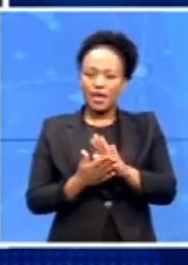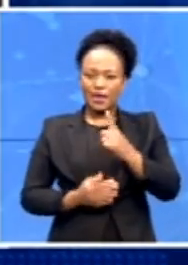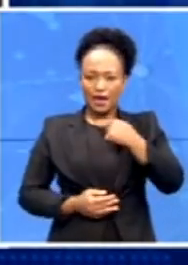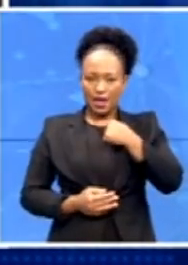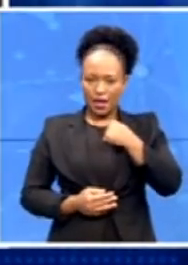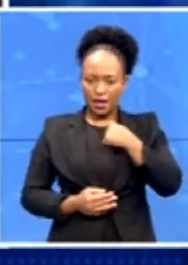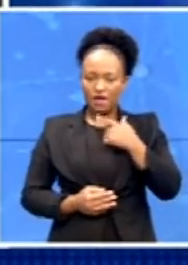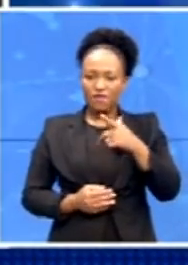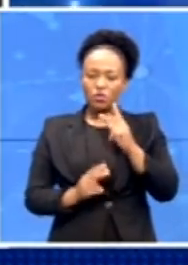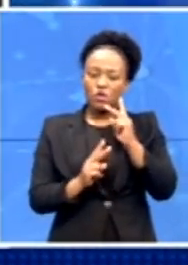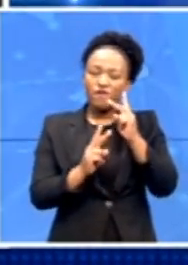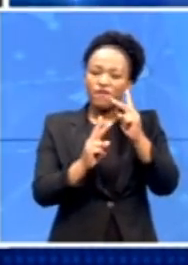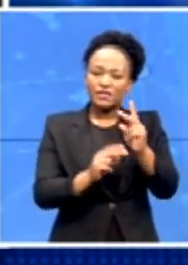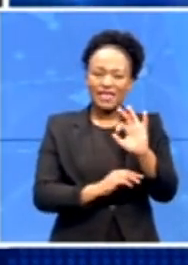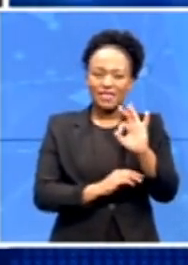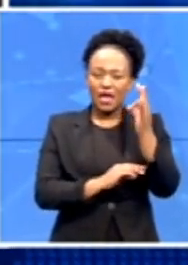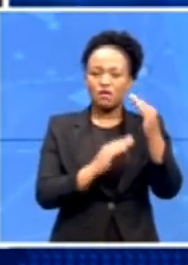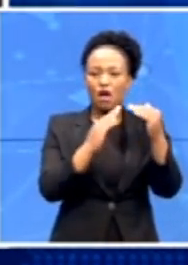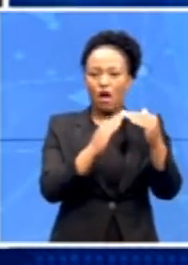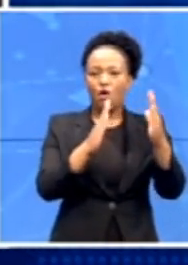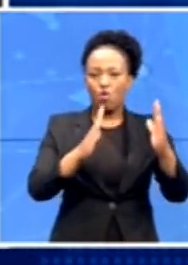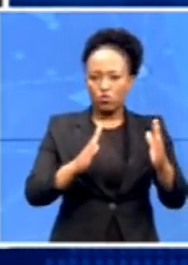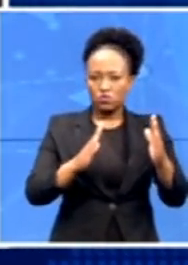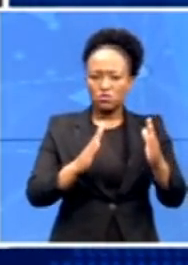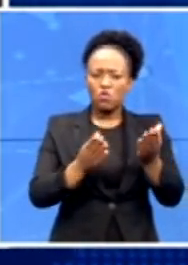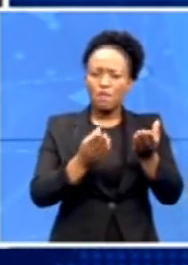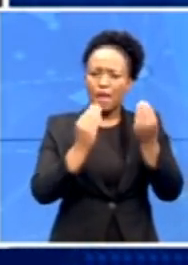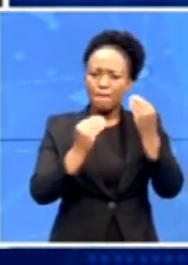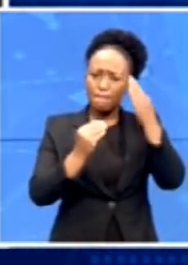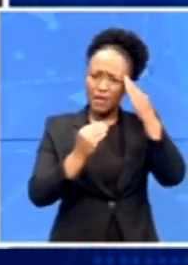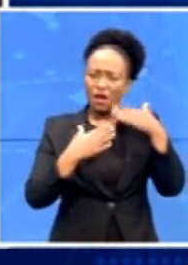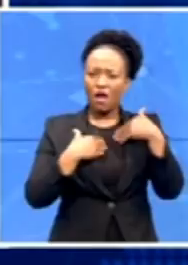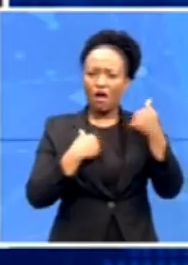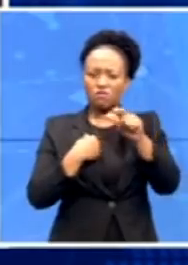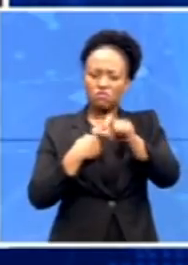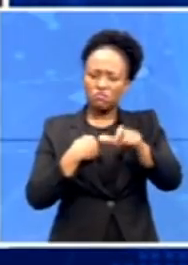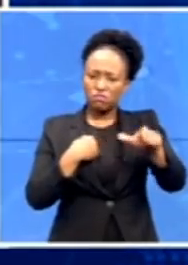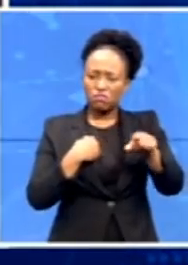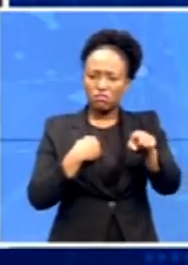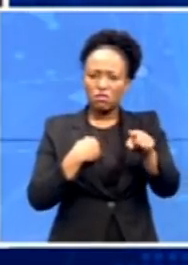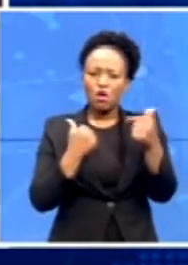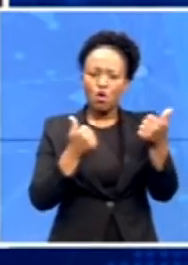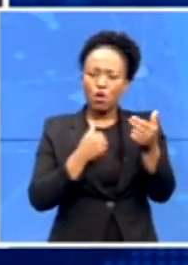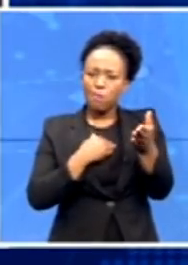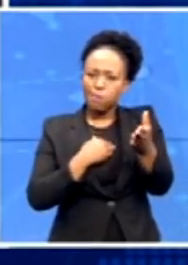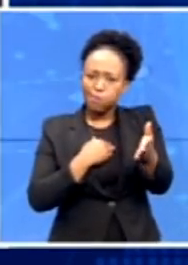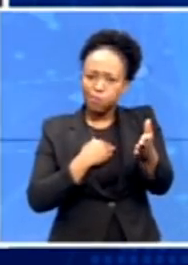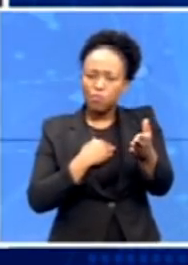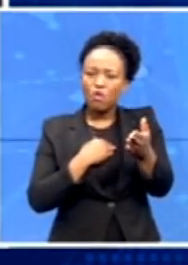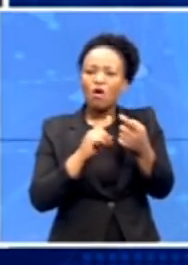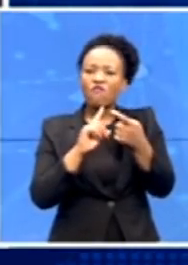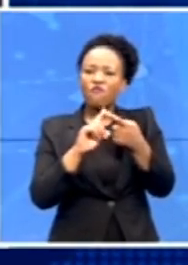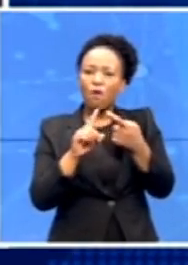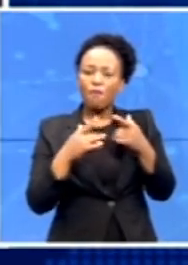found that mental health care users were already there from Life Esidimeni. Do you confirm that,